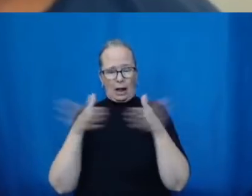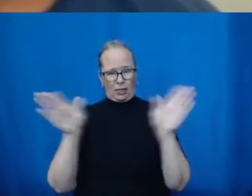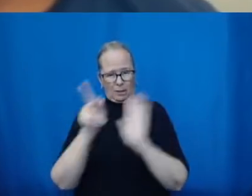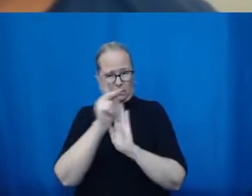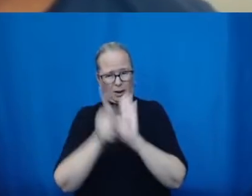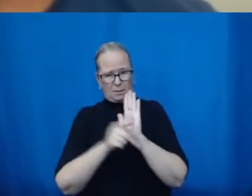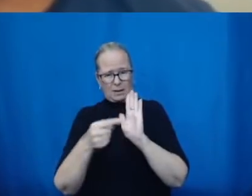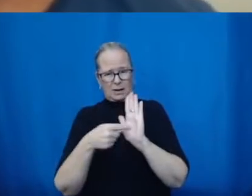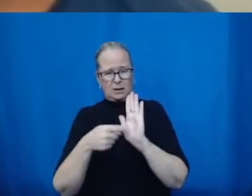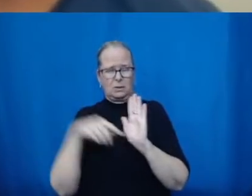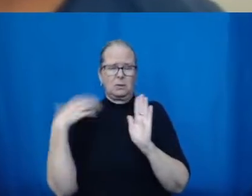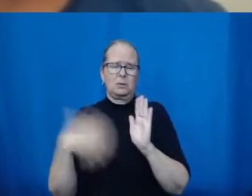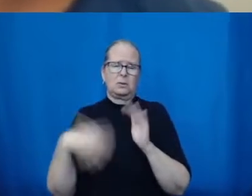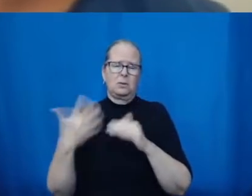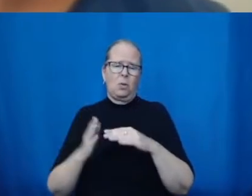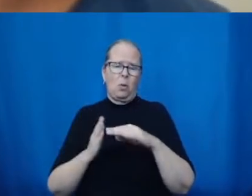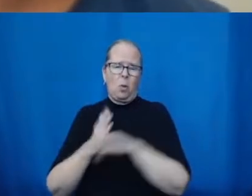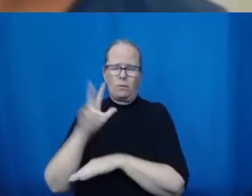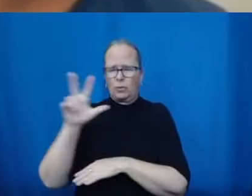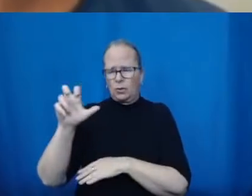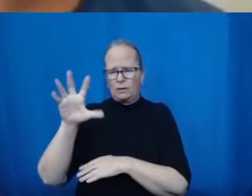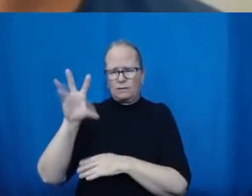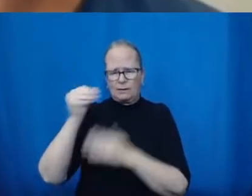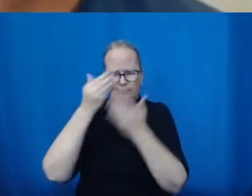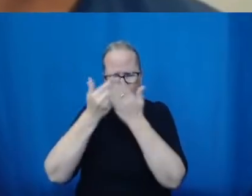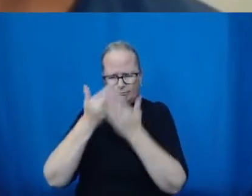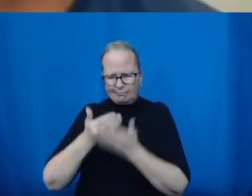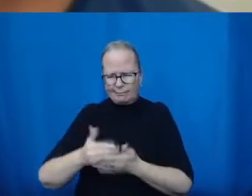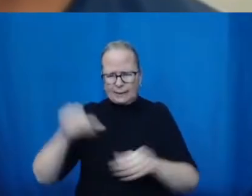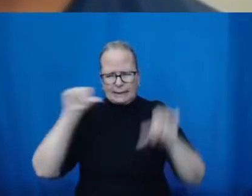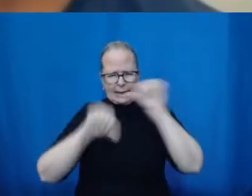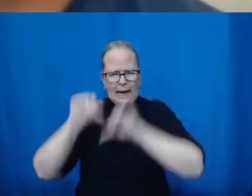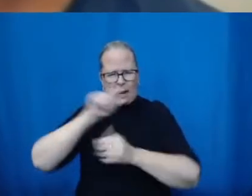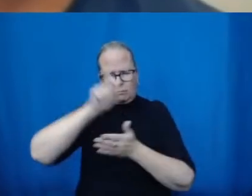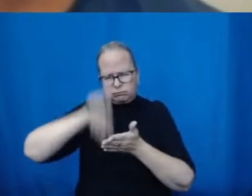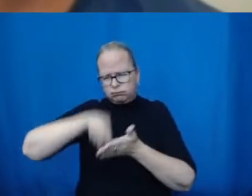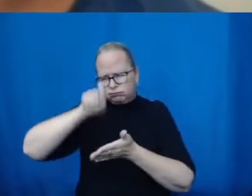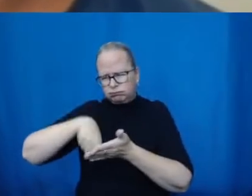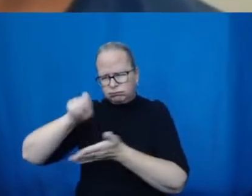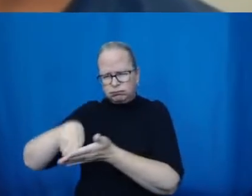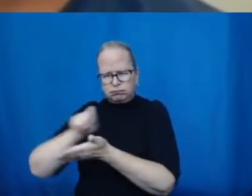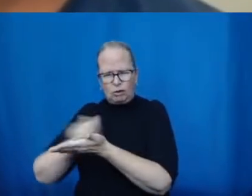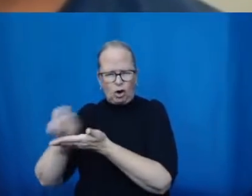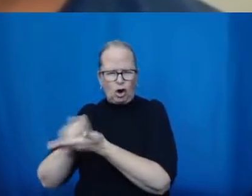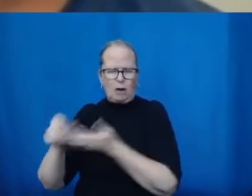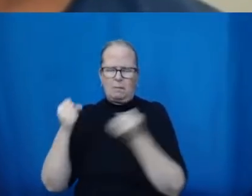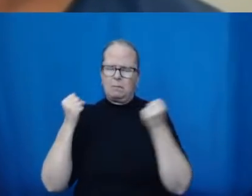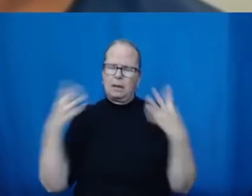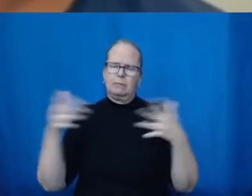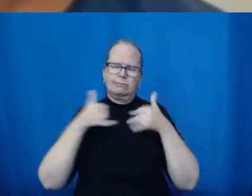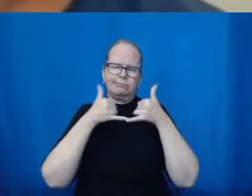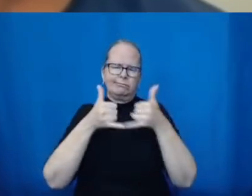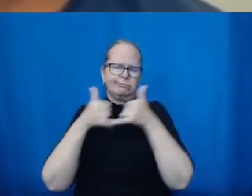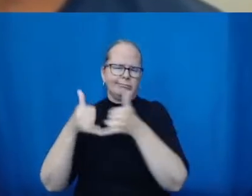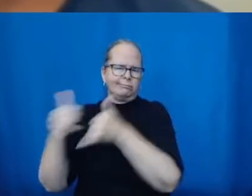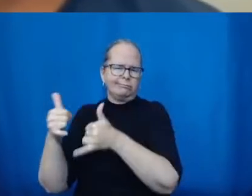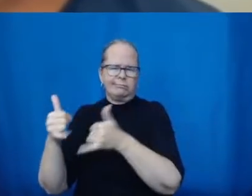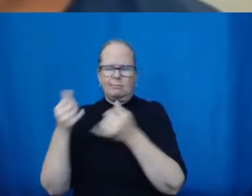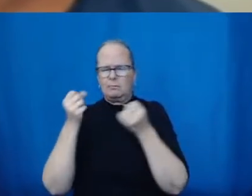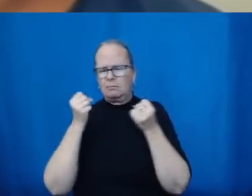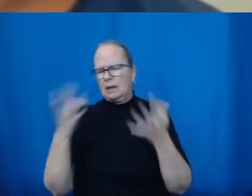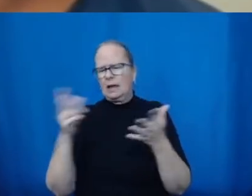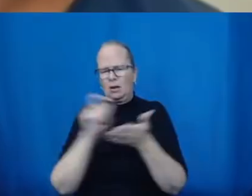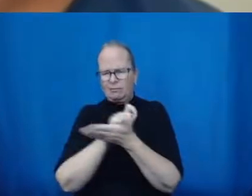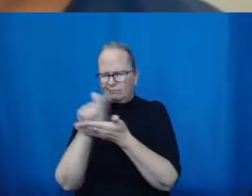writing awards, and has authored 2 best-selling novels, The Cure for Everything, Untangling